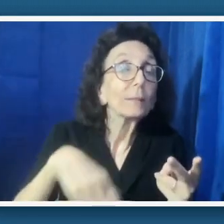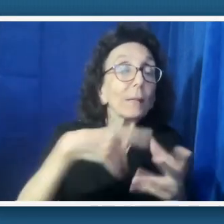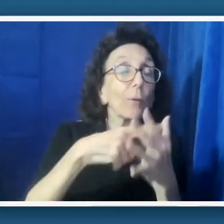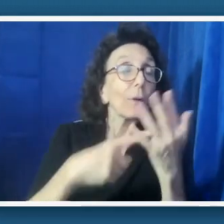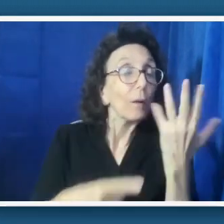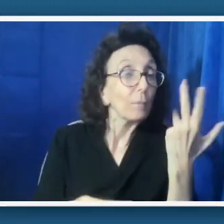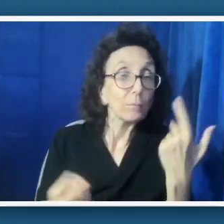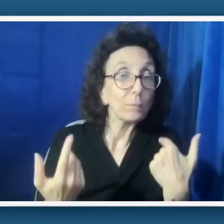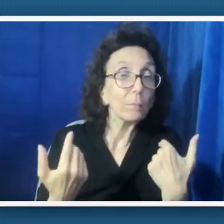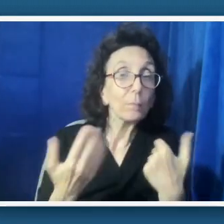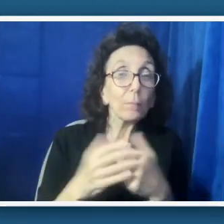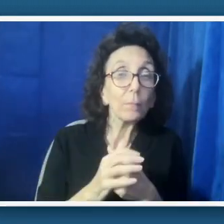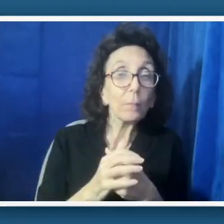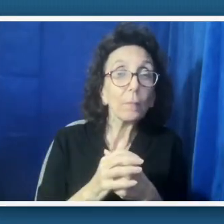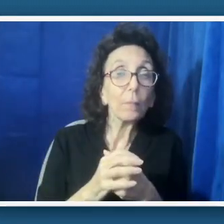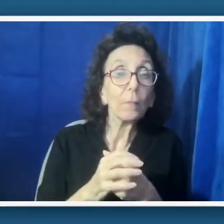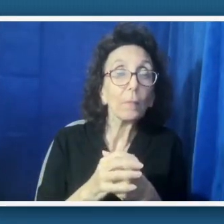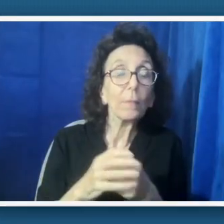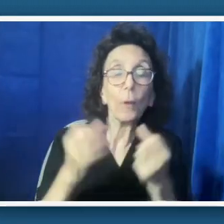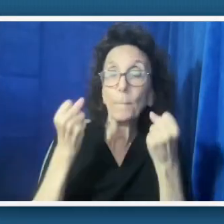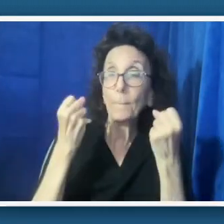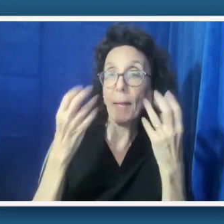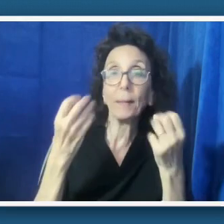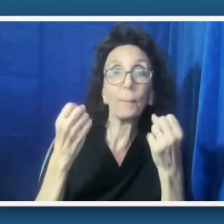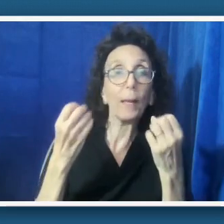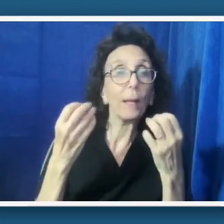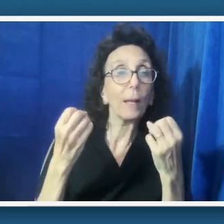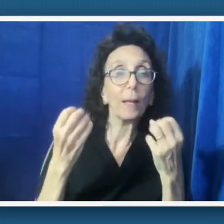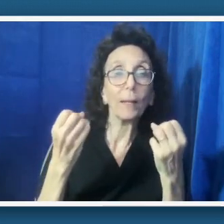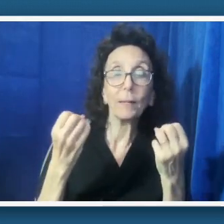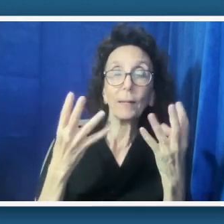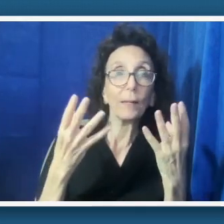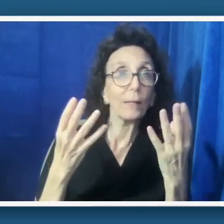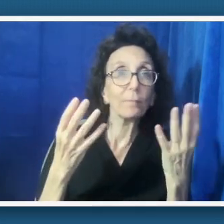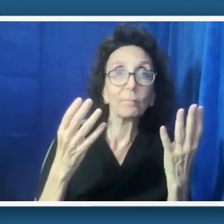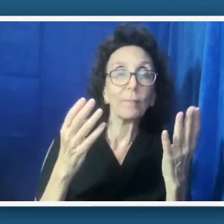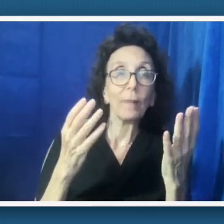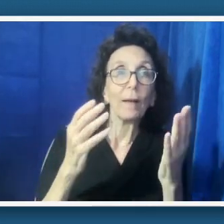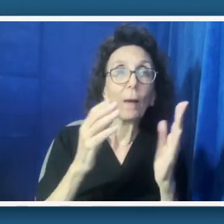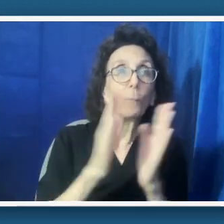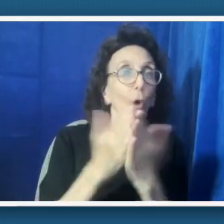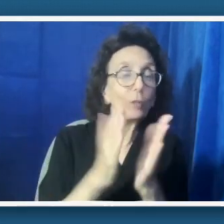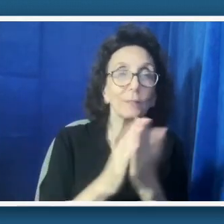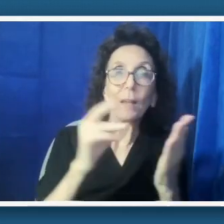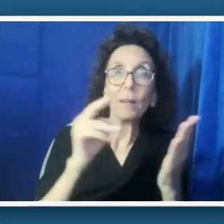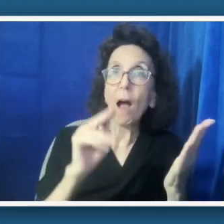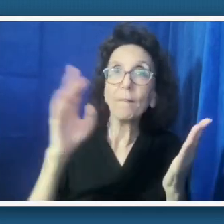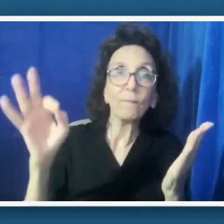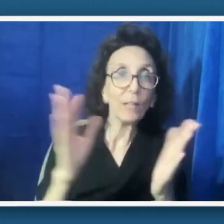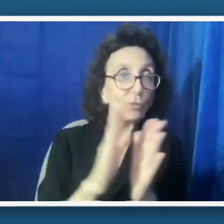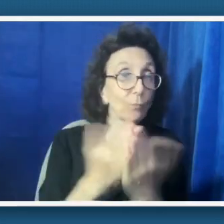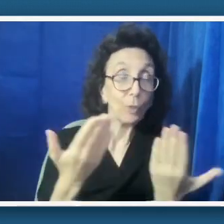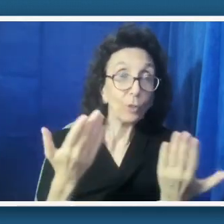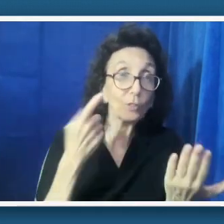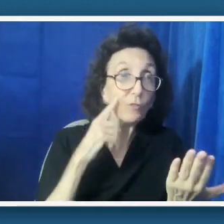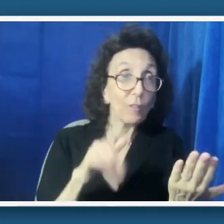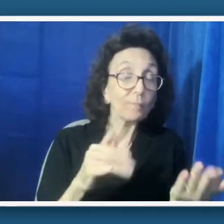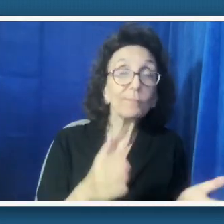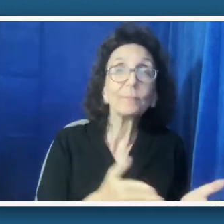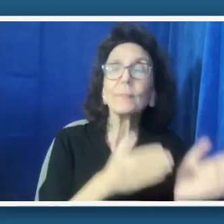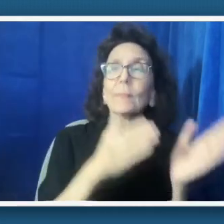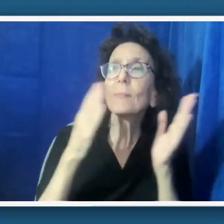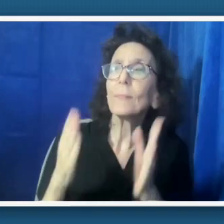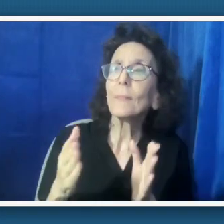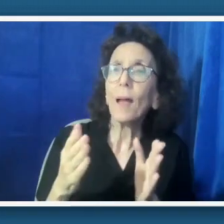or more nonfiction texts about that. And I would also check